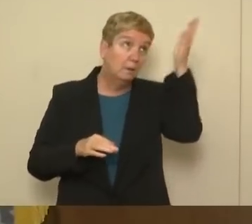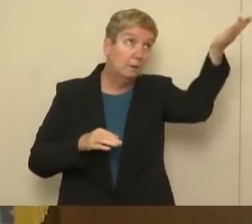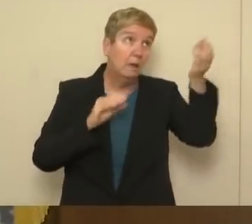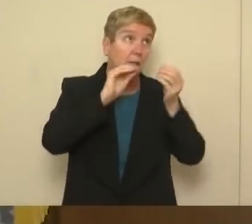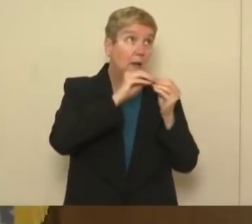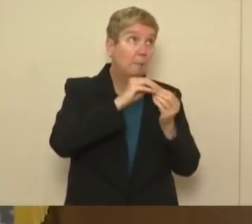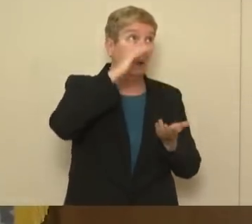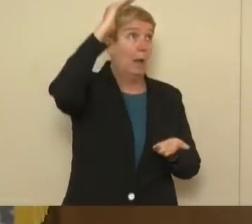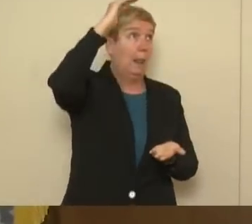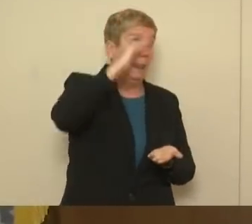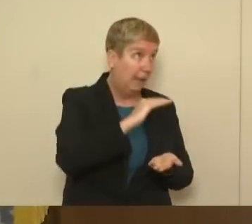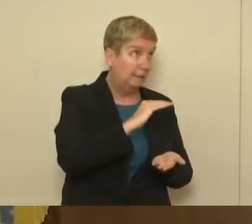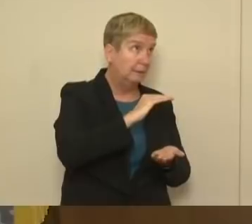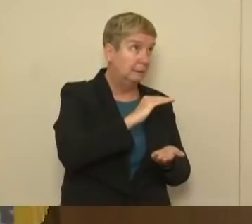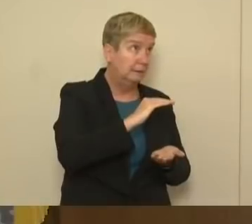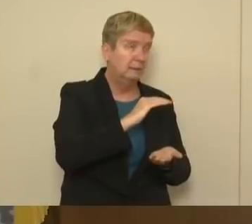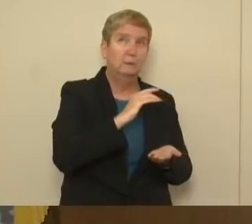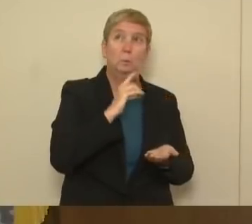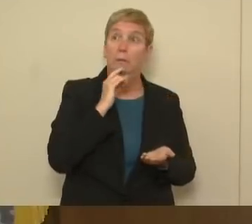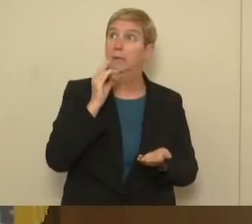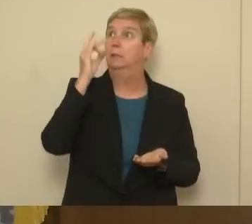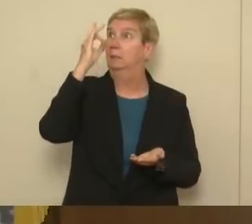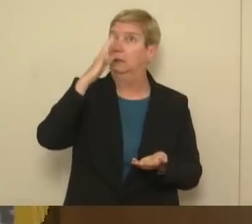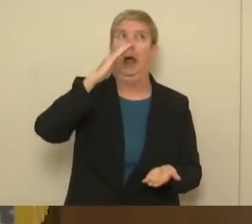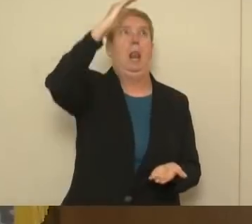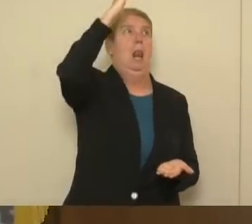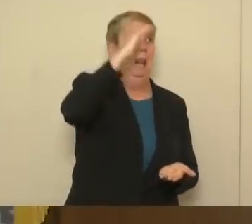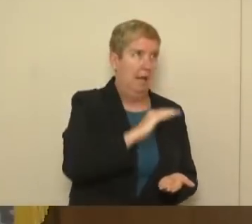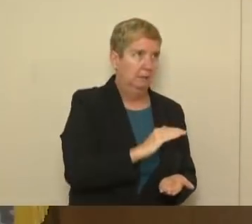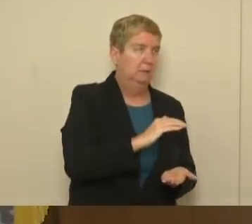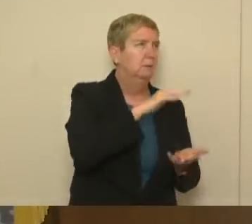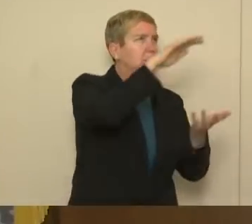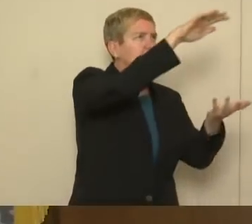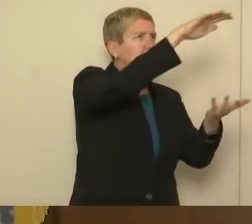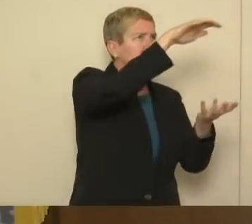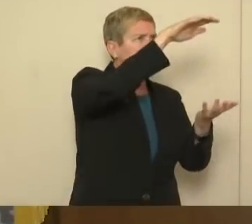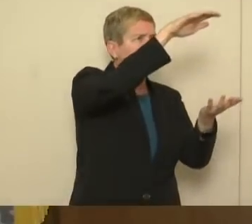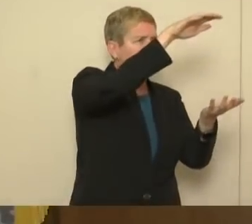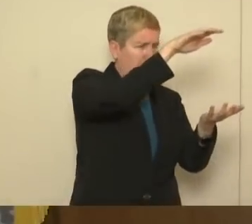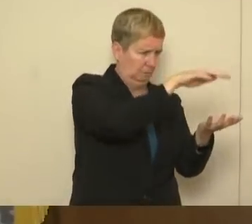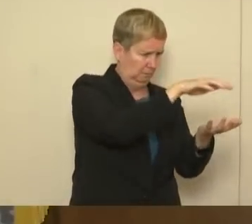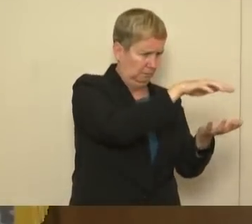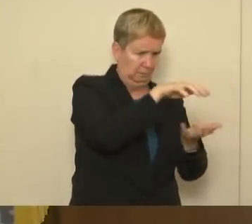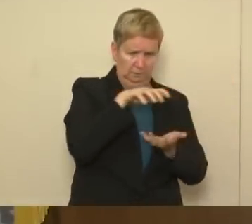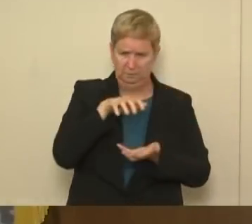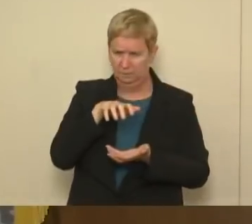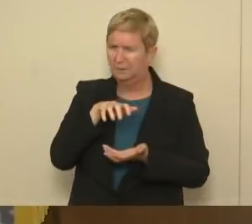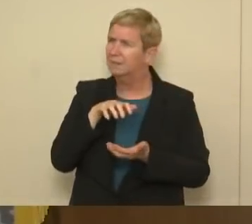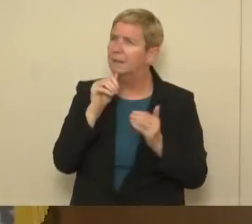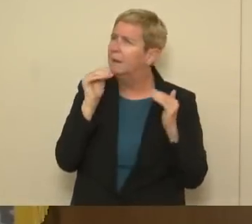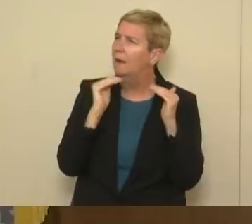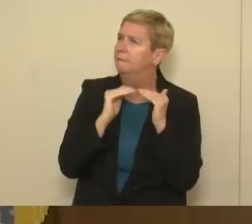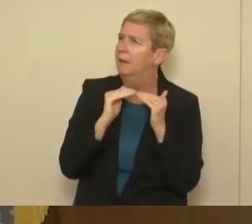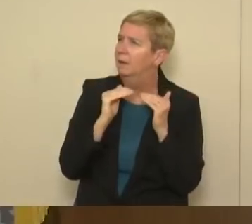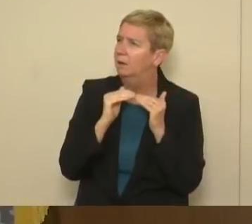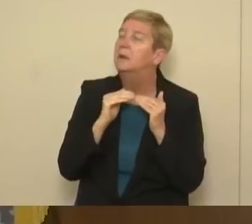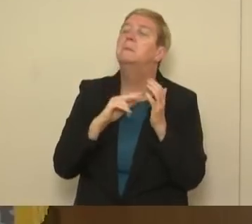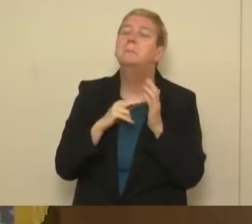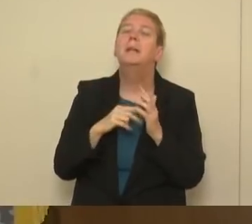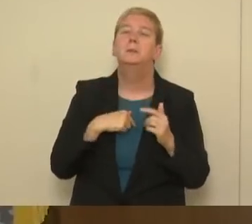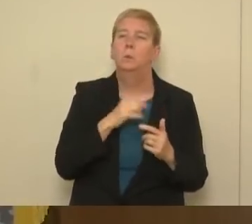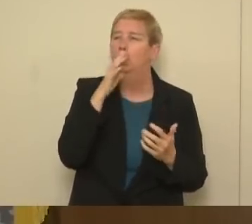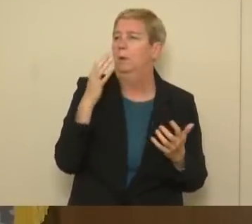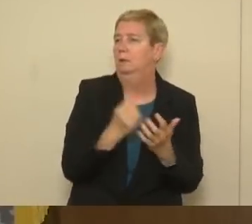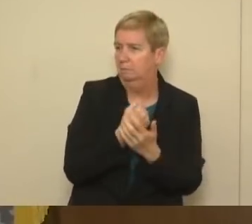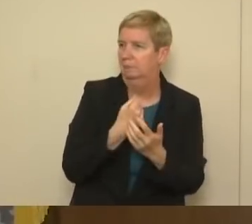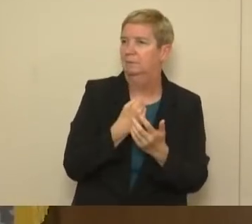so egregiously undercounted, I think our opinion is, unless we see something significantly problematic, is to